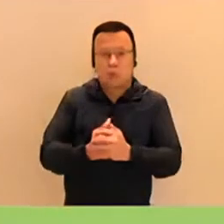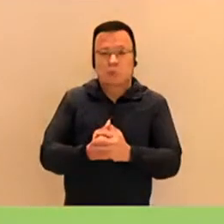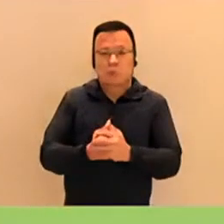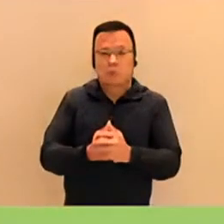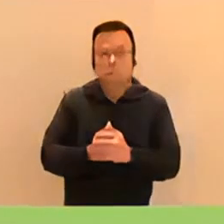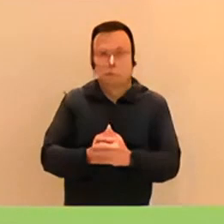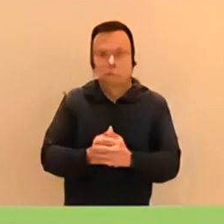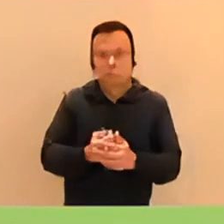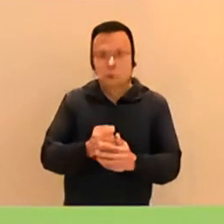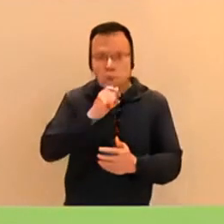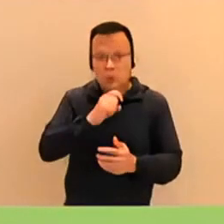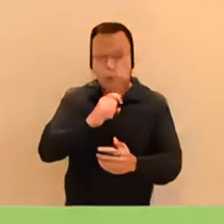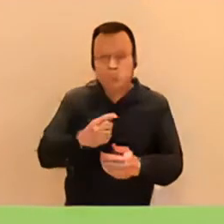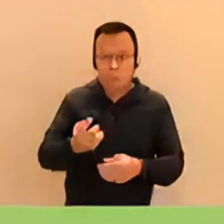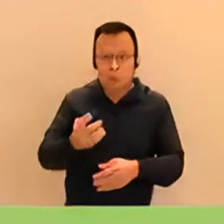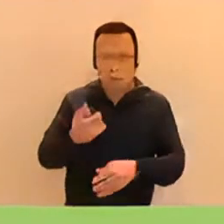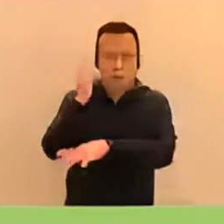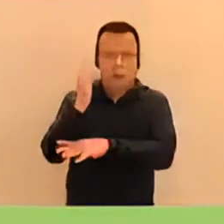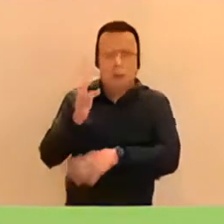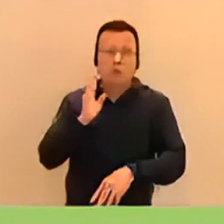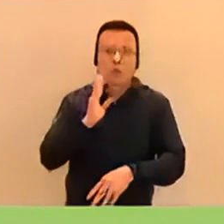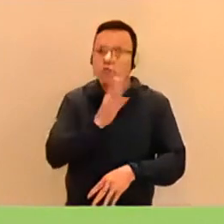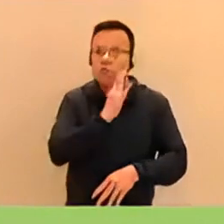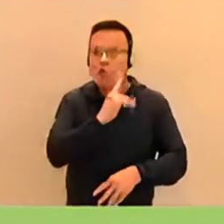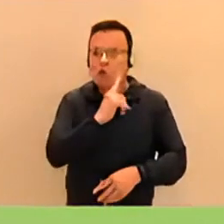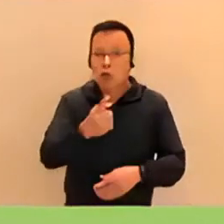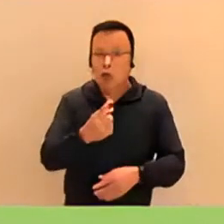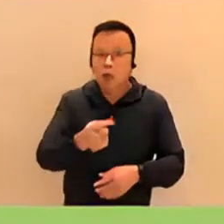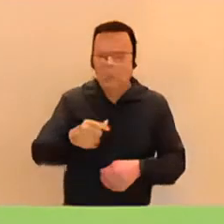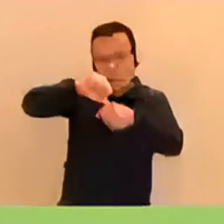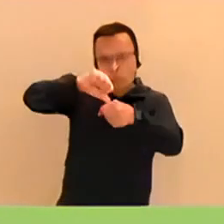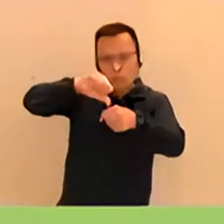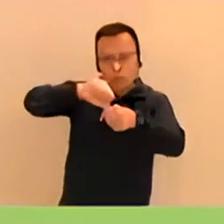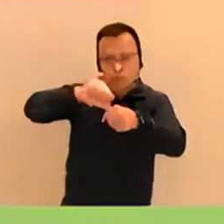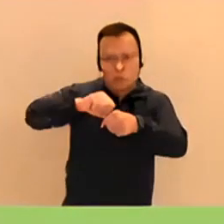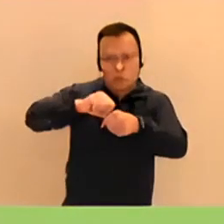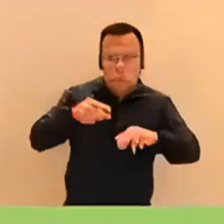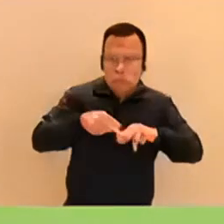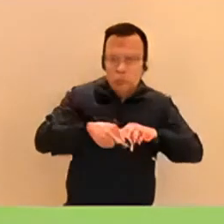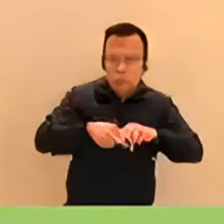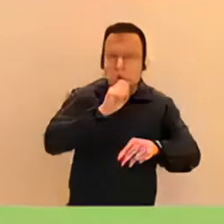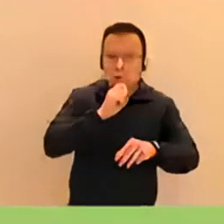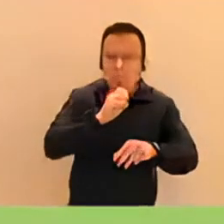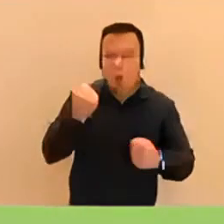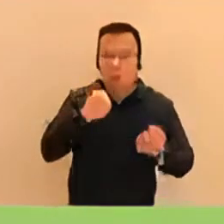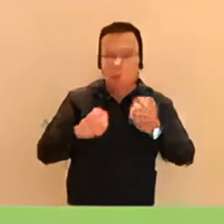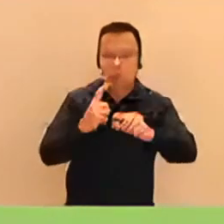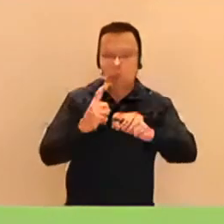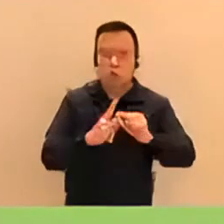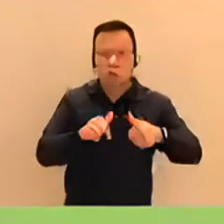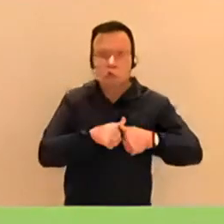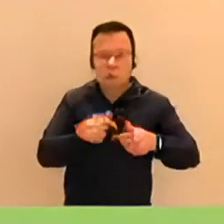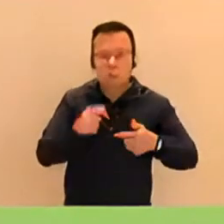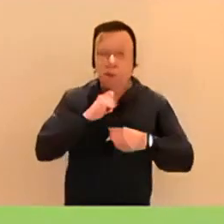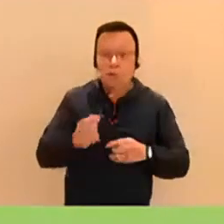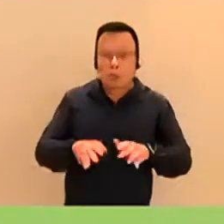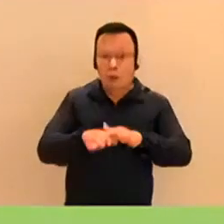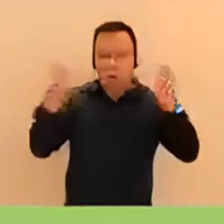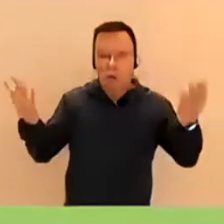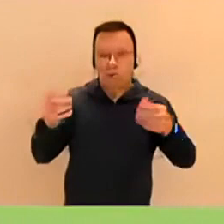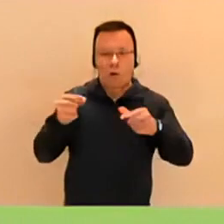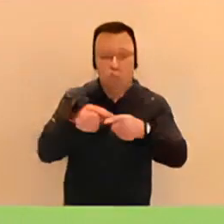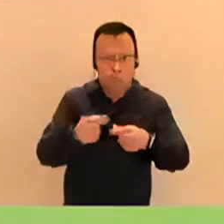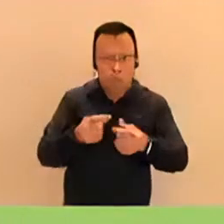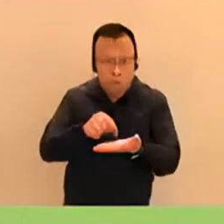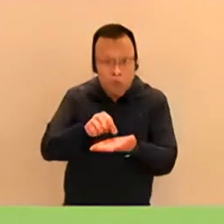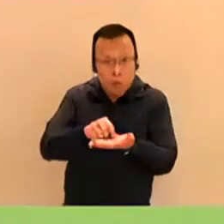facilities, community facilities, open spaces, etc., within 15 minutes reach, either by